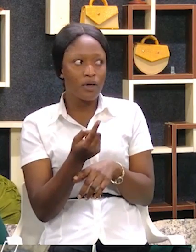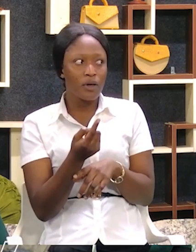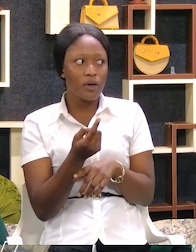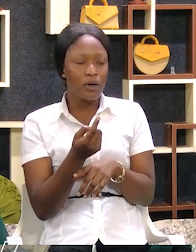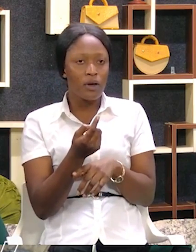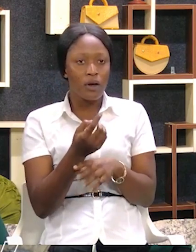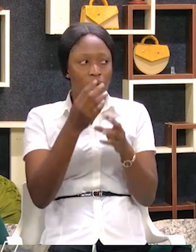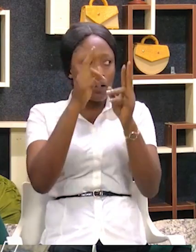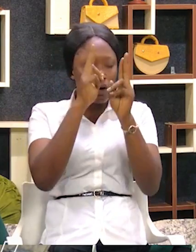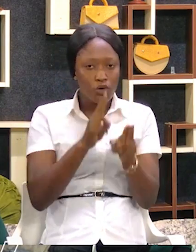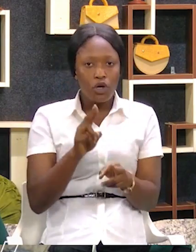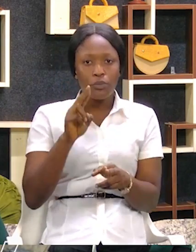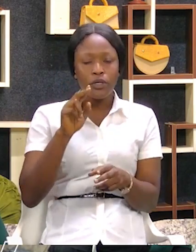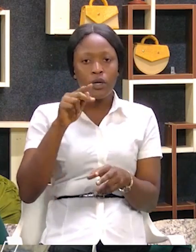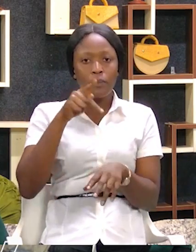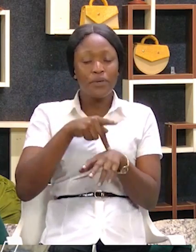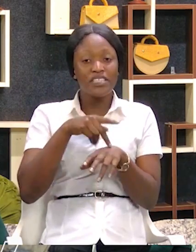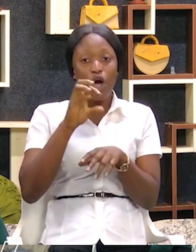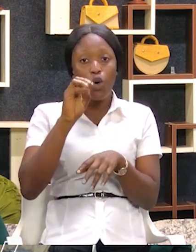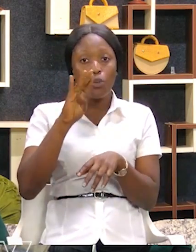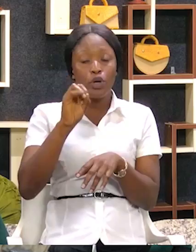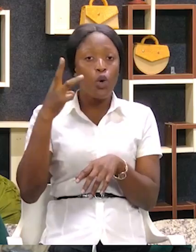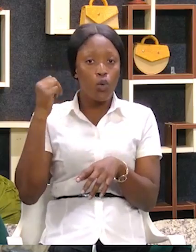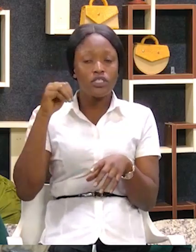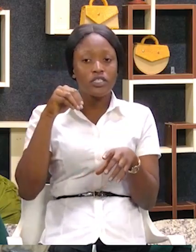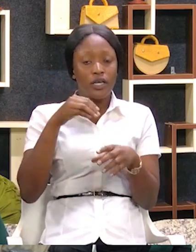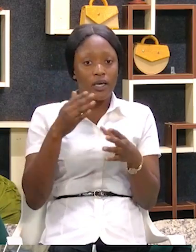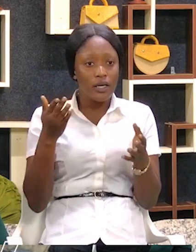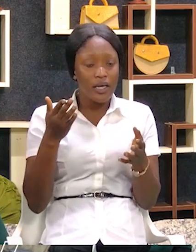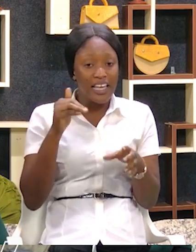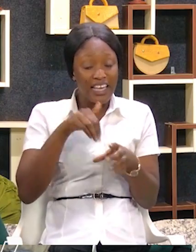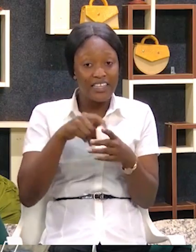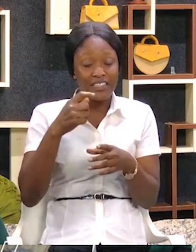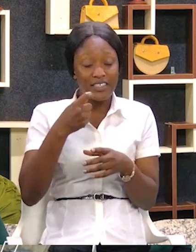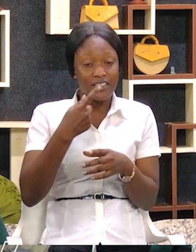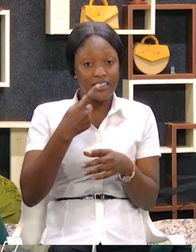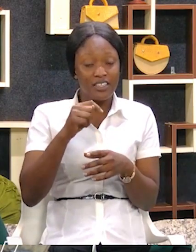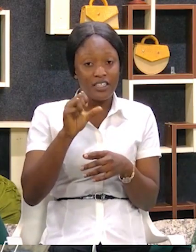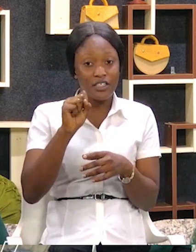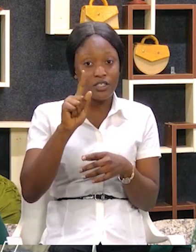and then one of the members of his campaign team, Isaac,